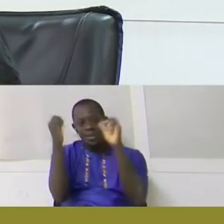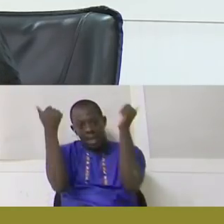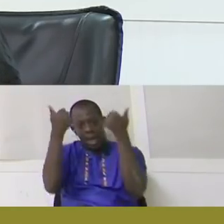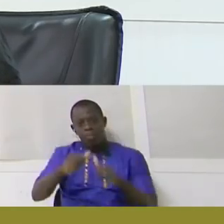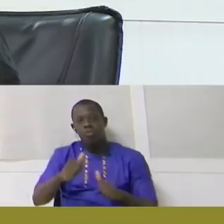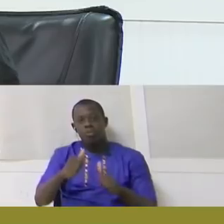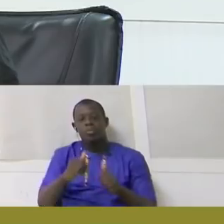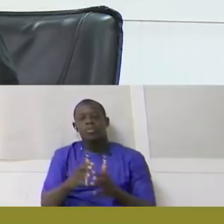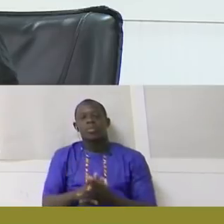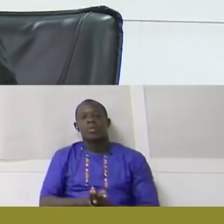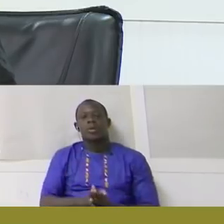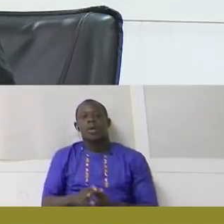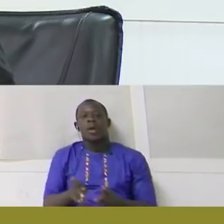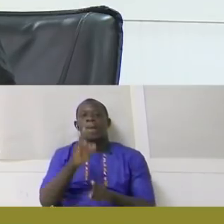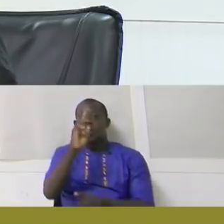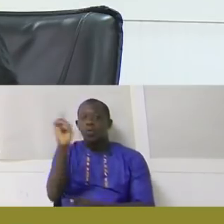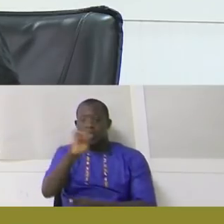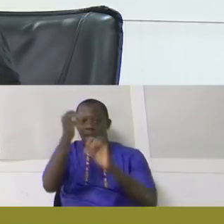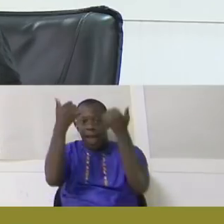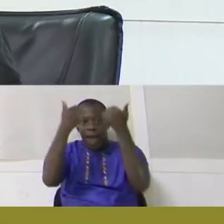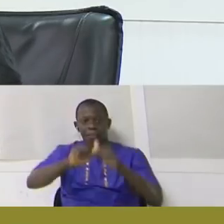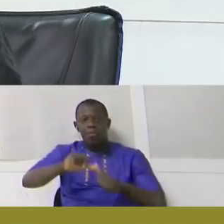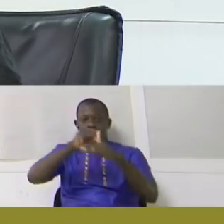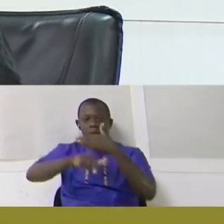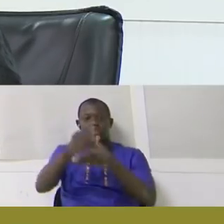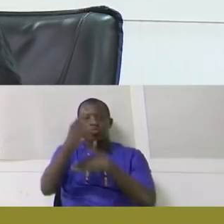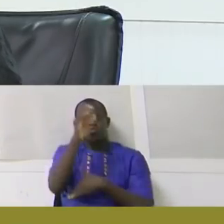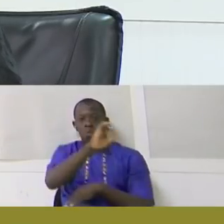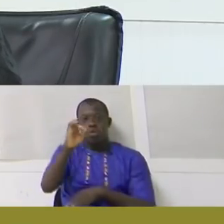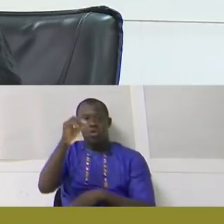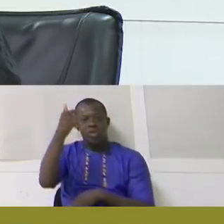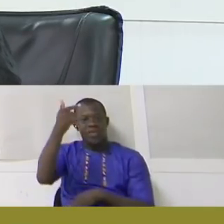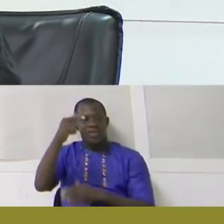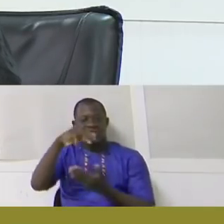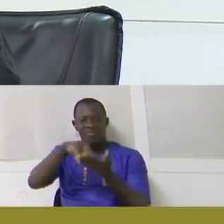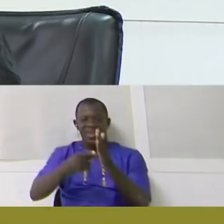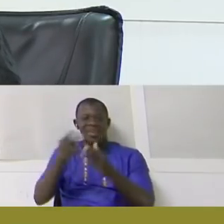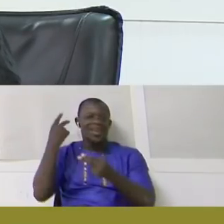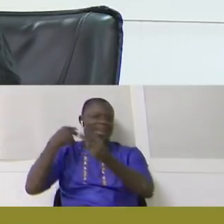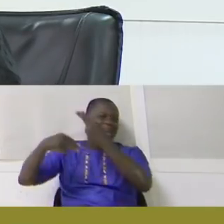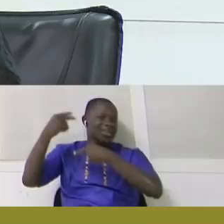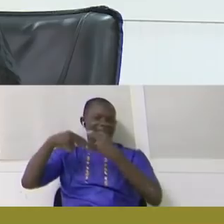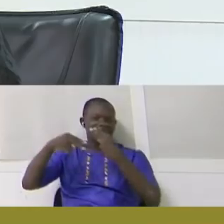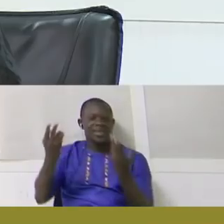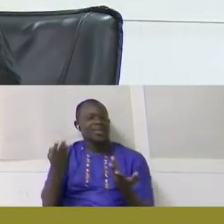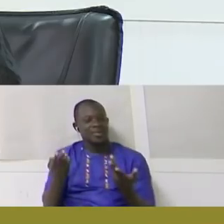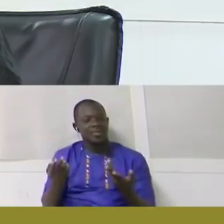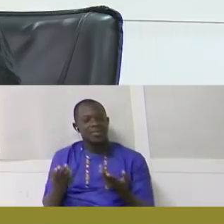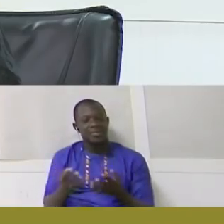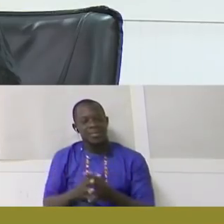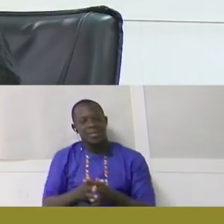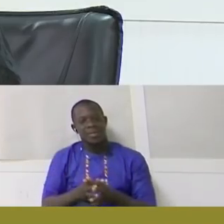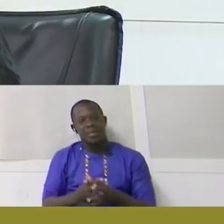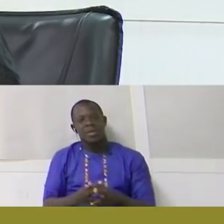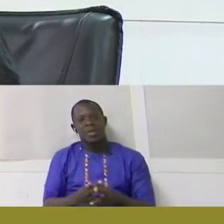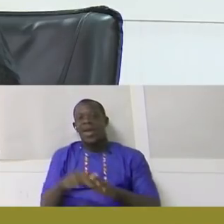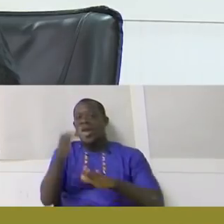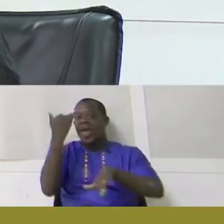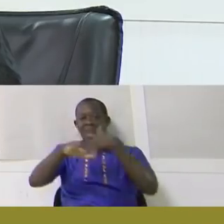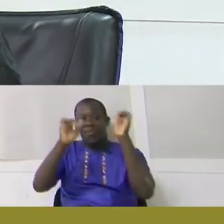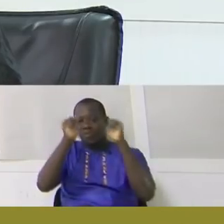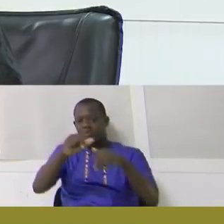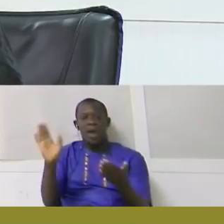things happened here. Why li hew 2007 lulu tami history la. But what happened in 2007 was history. Te udu mun sa gena se